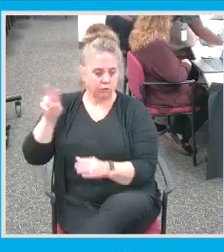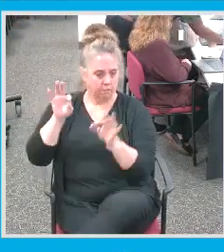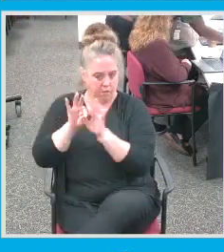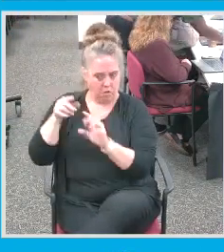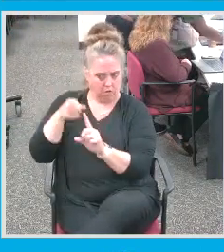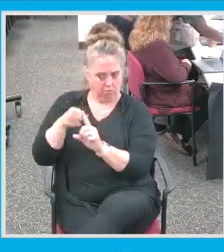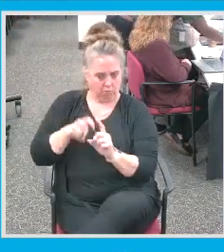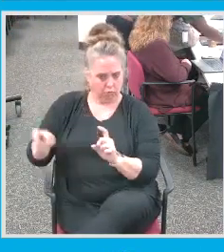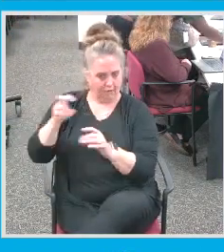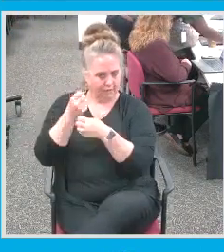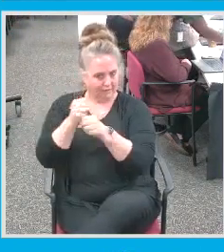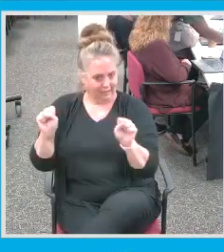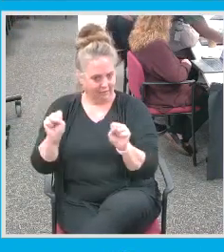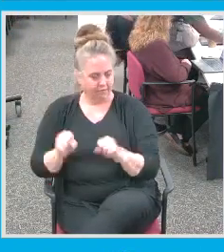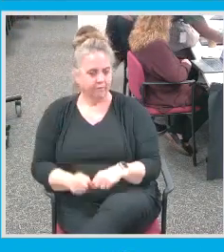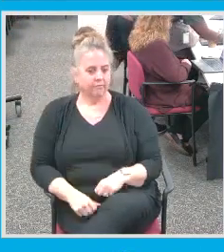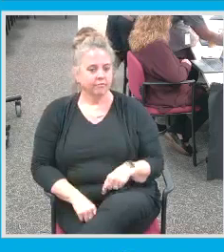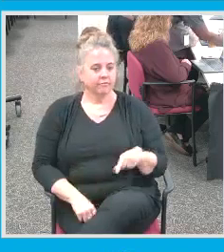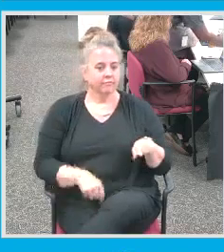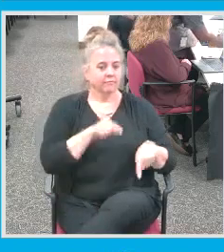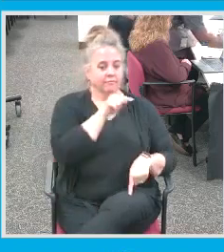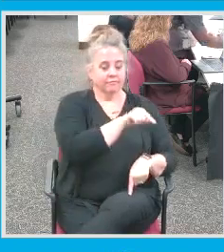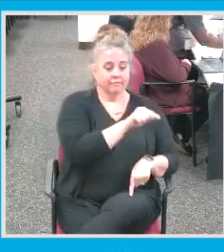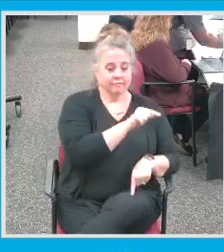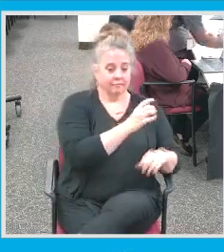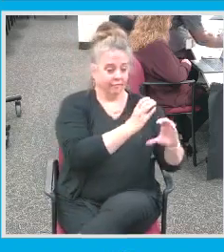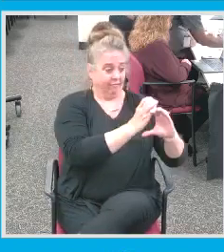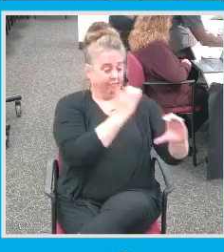team brings vaccine to areas of our community.